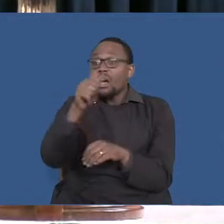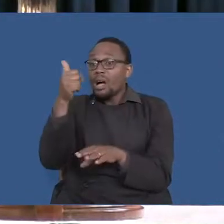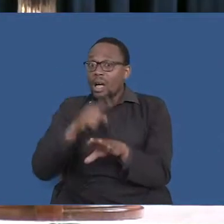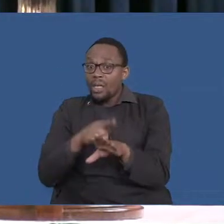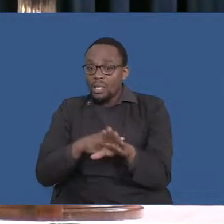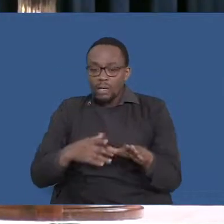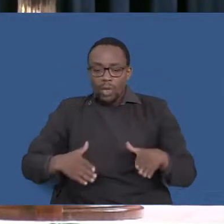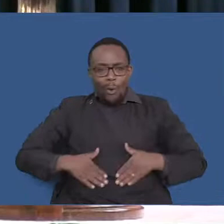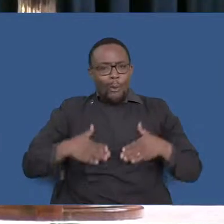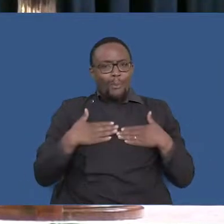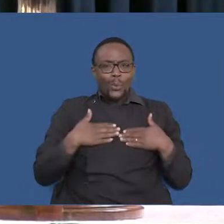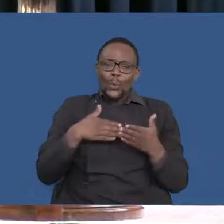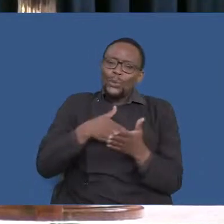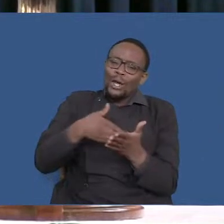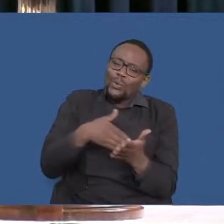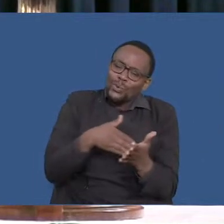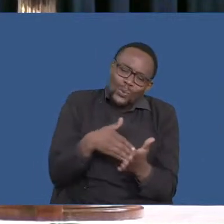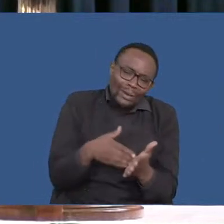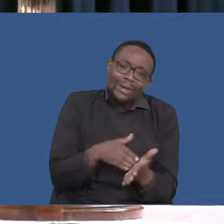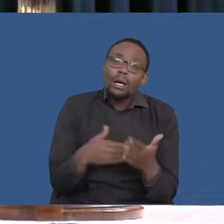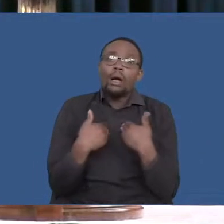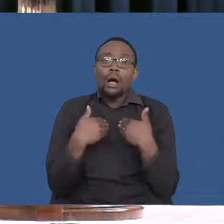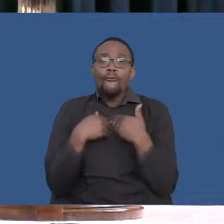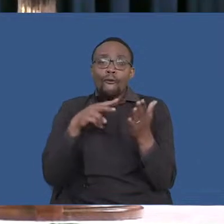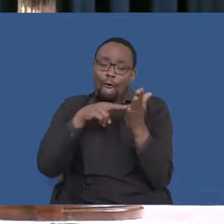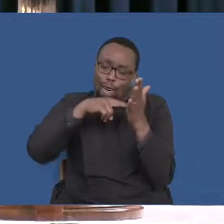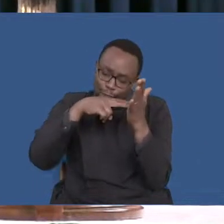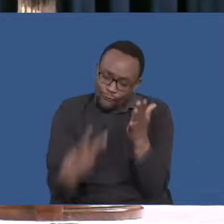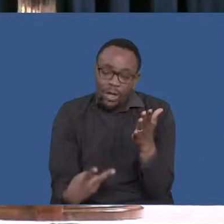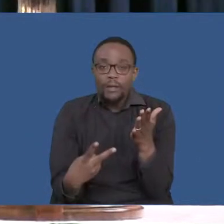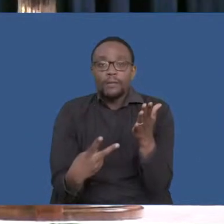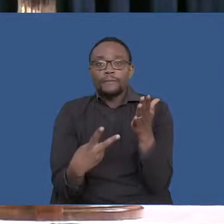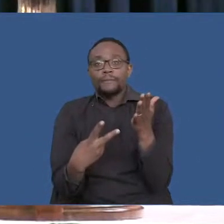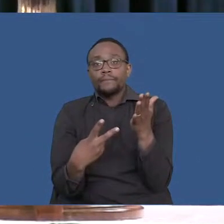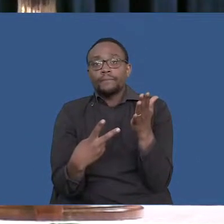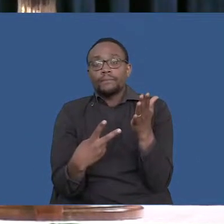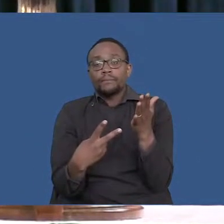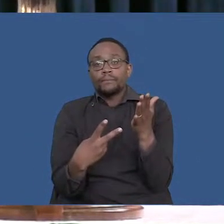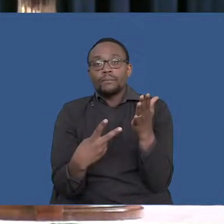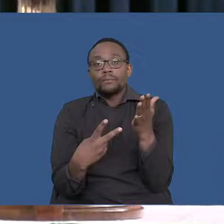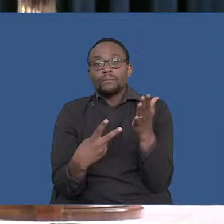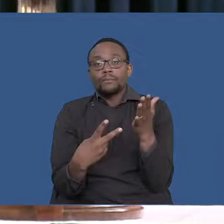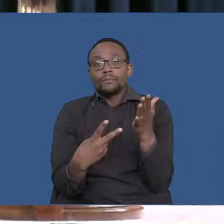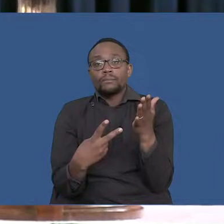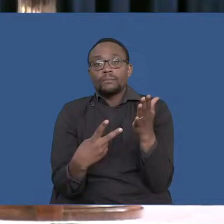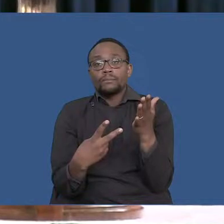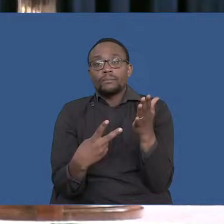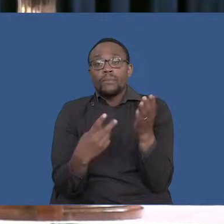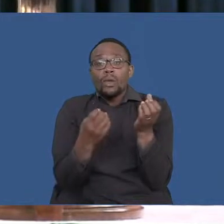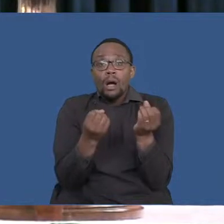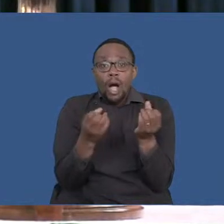the flesh battles against us and beats us down. How many times have you